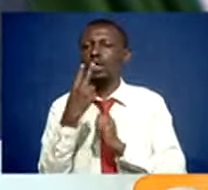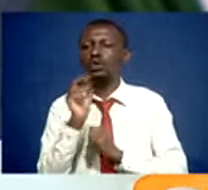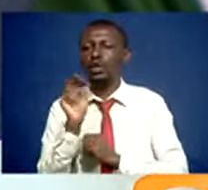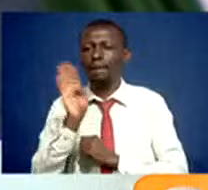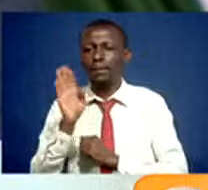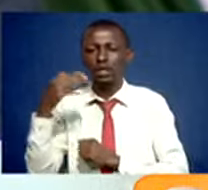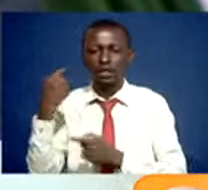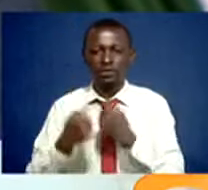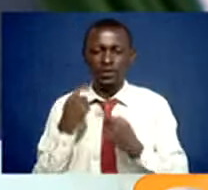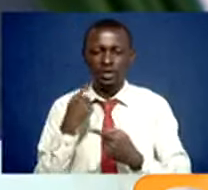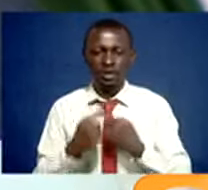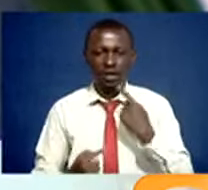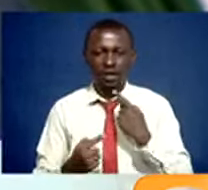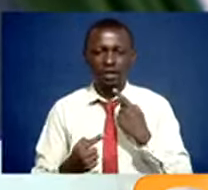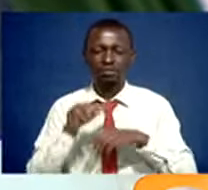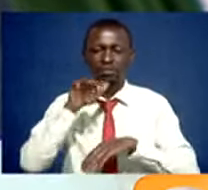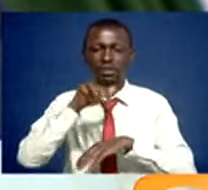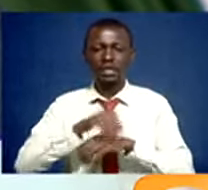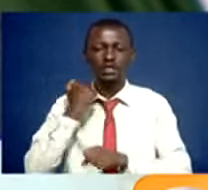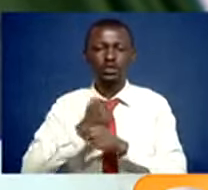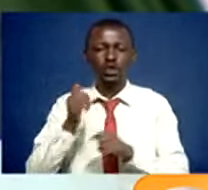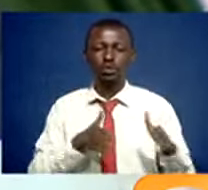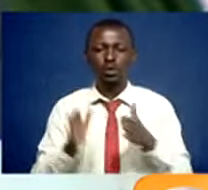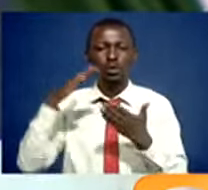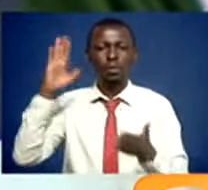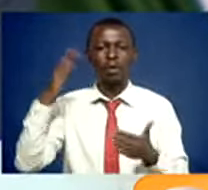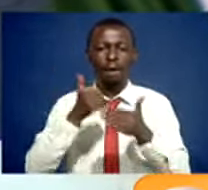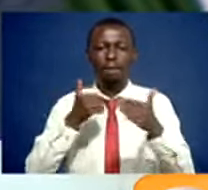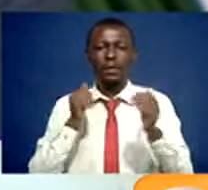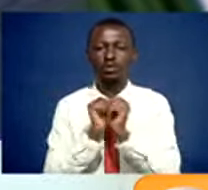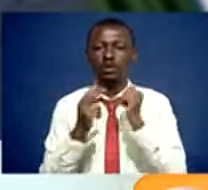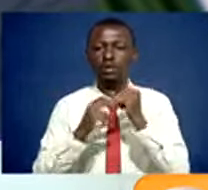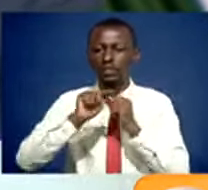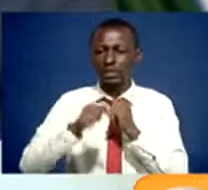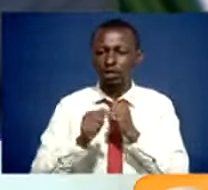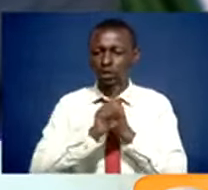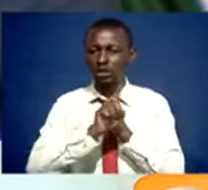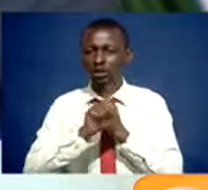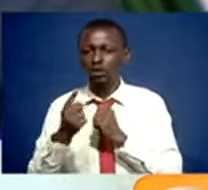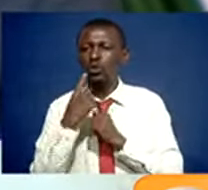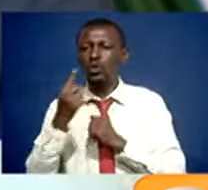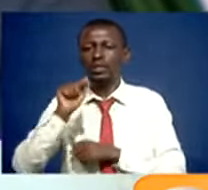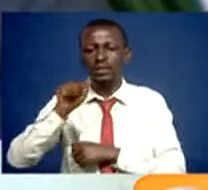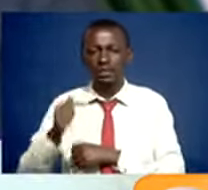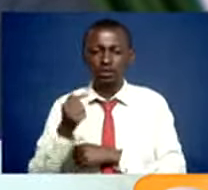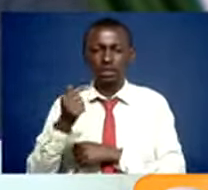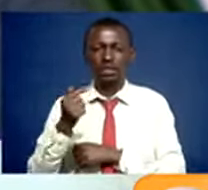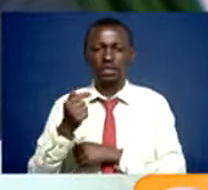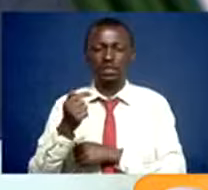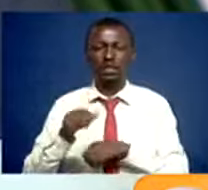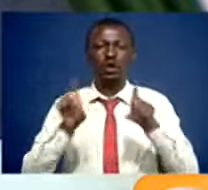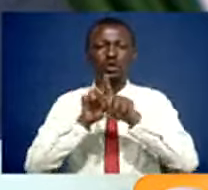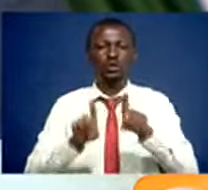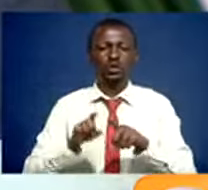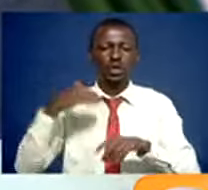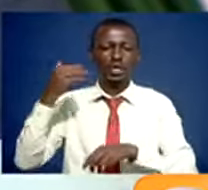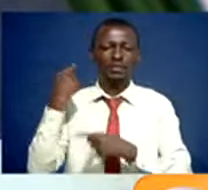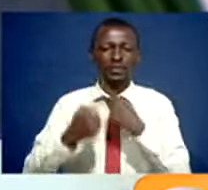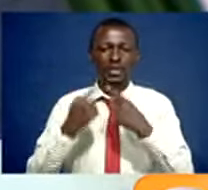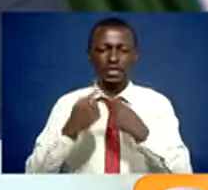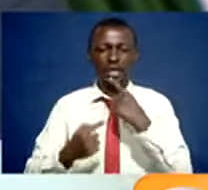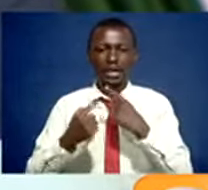year, multiplying job opportunities from 17,000 to 100,000, and raising annual